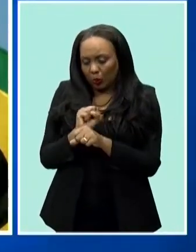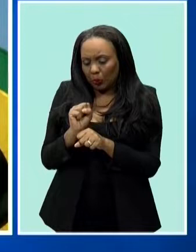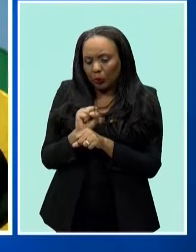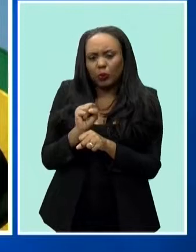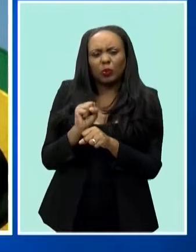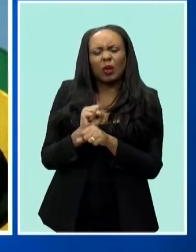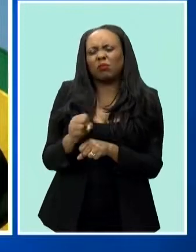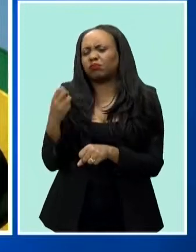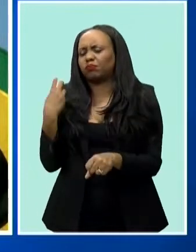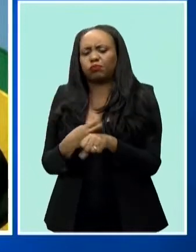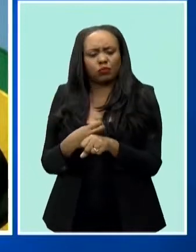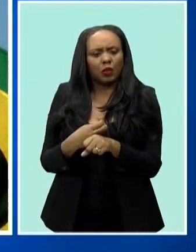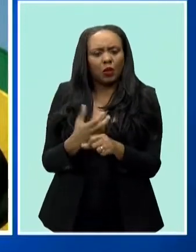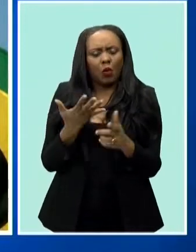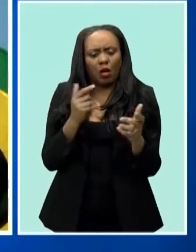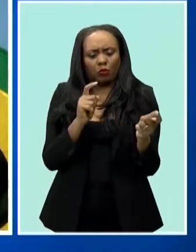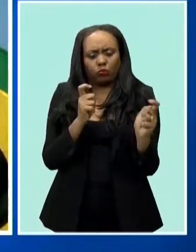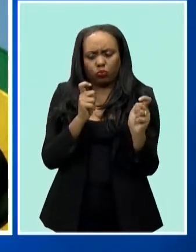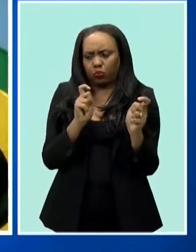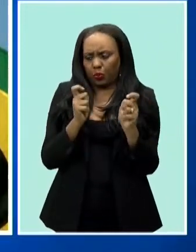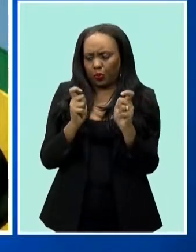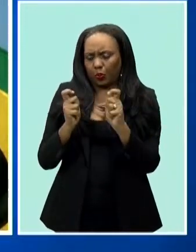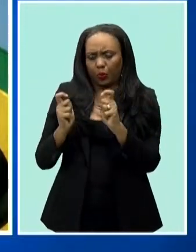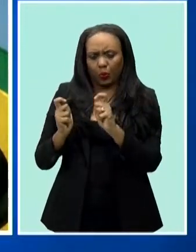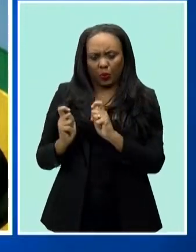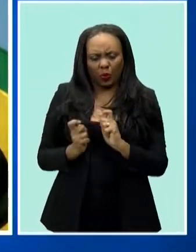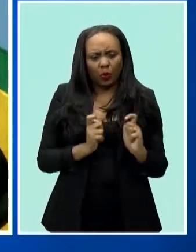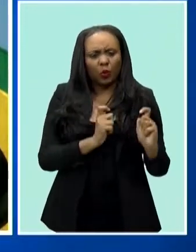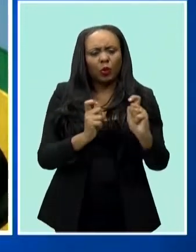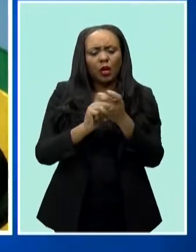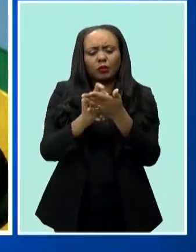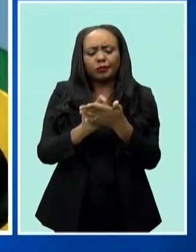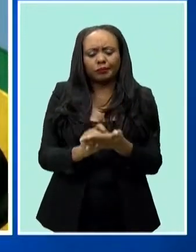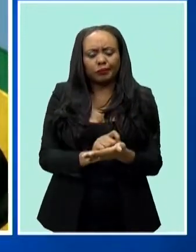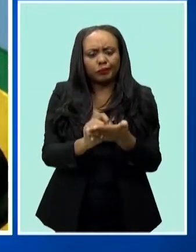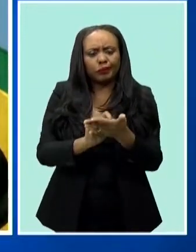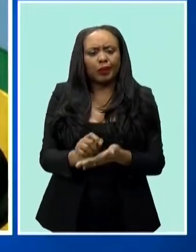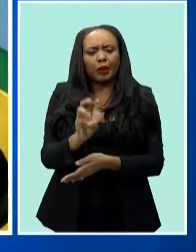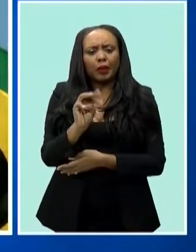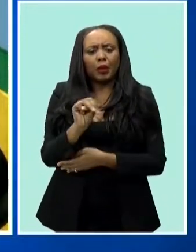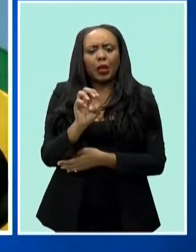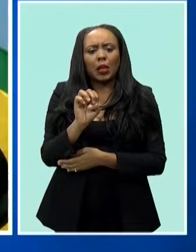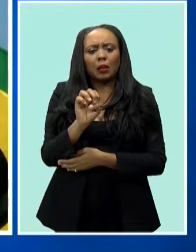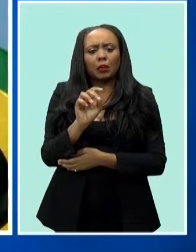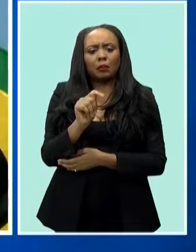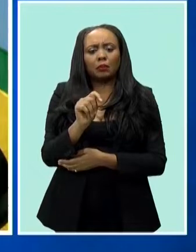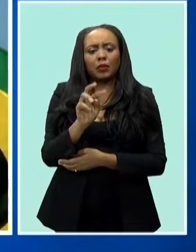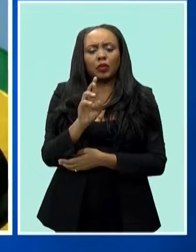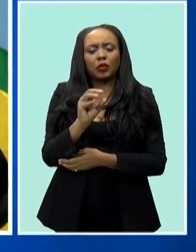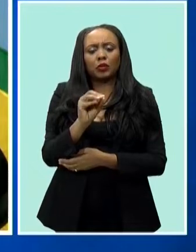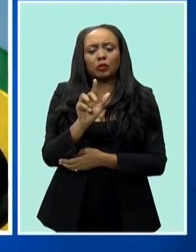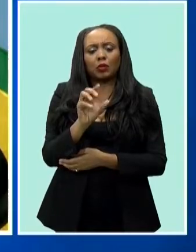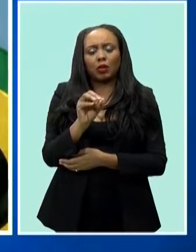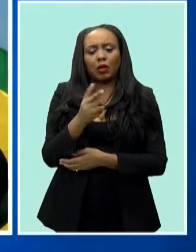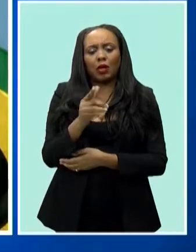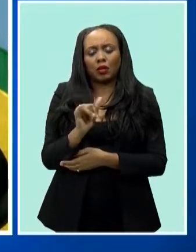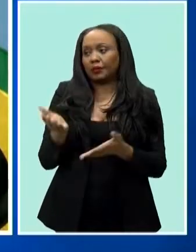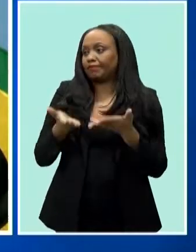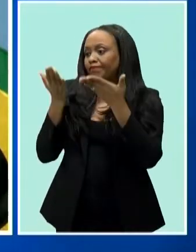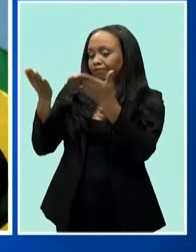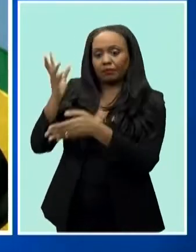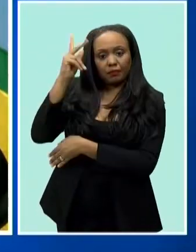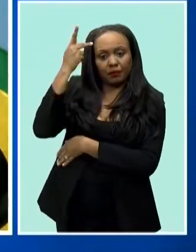cylinders towards the refinement and finalization of a draft metrology bill that will go to cabinet and indeed end